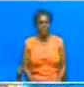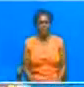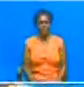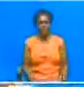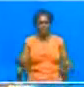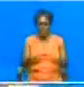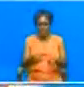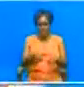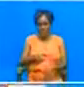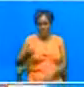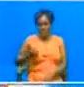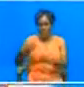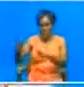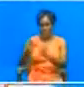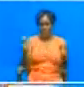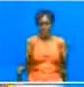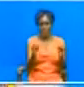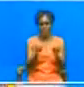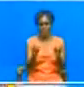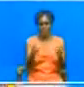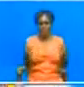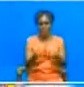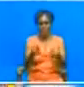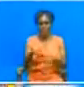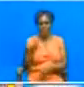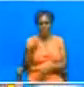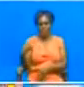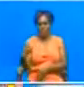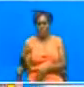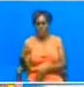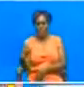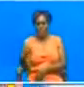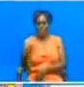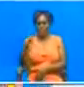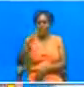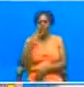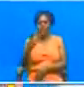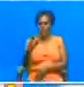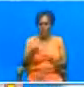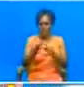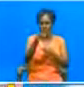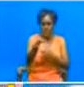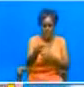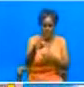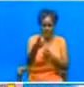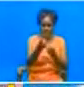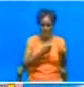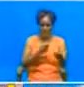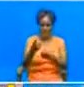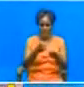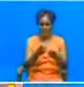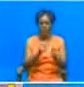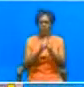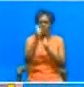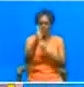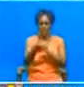Sprinters were also not left out, with the likes of 2010 Commonwealth champion Mark Mutai lining up in the 400 meters race that attracted athletes from as far